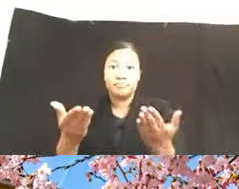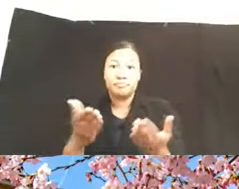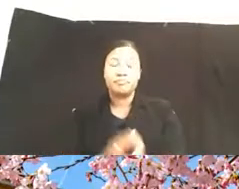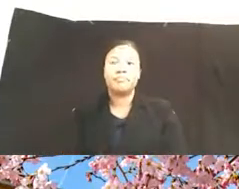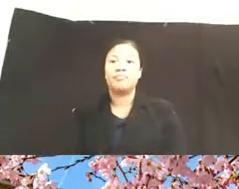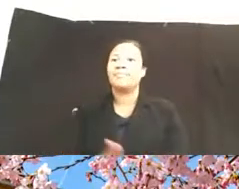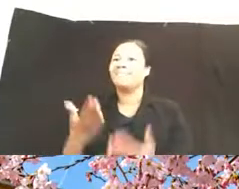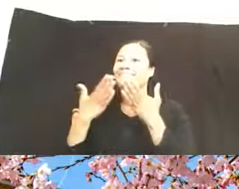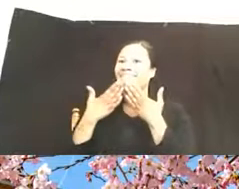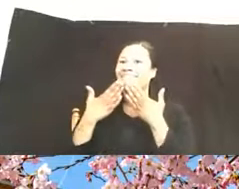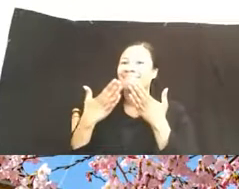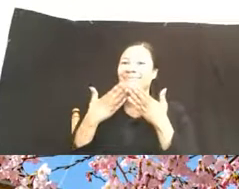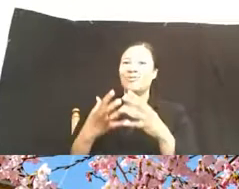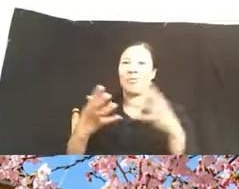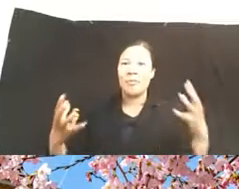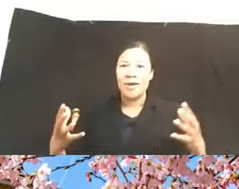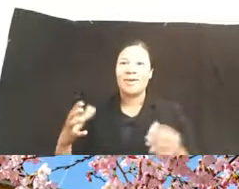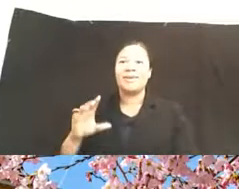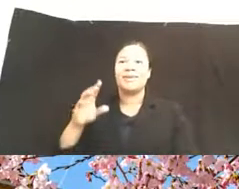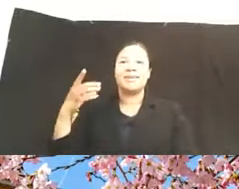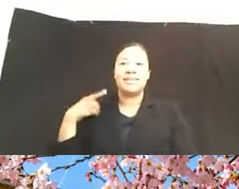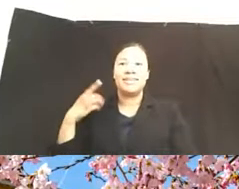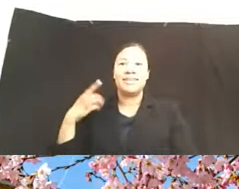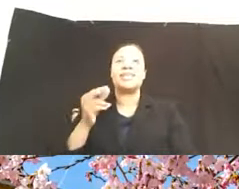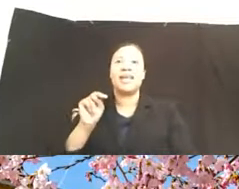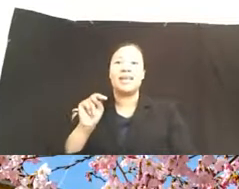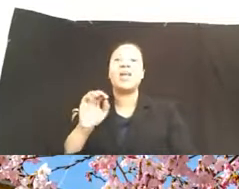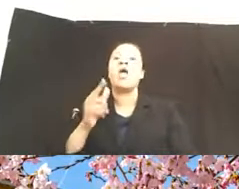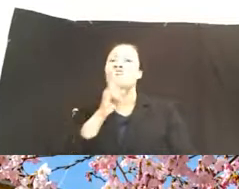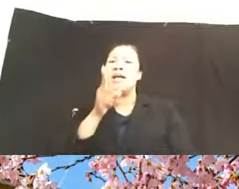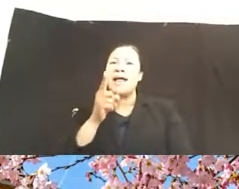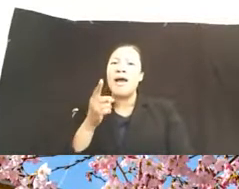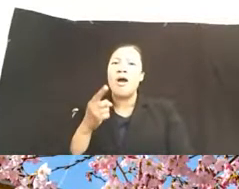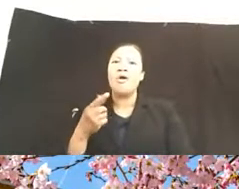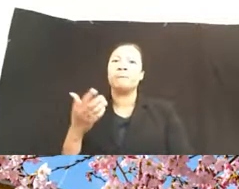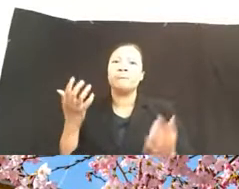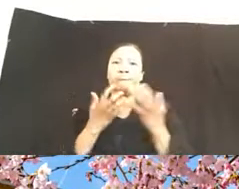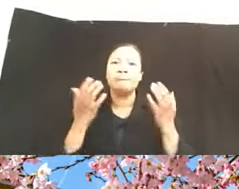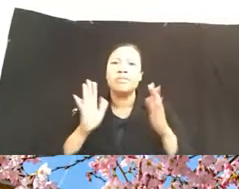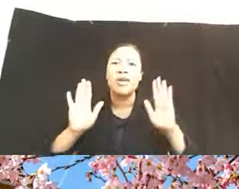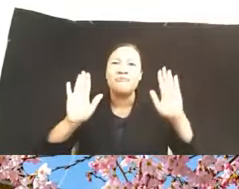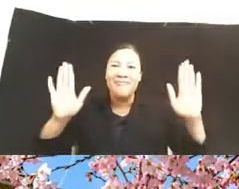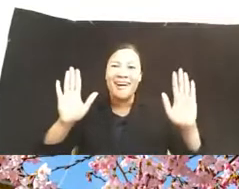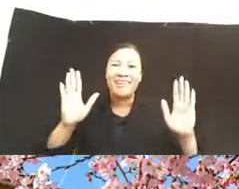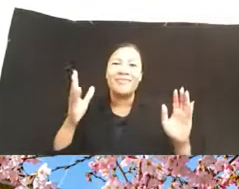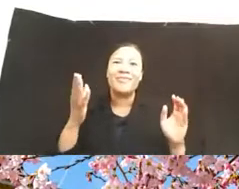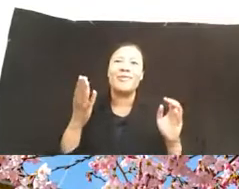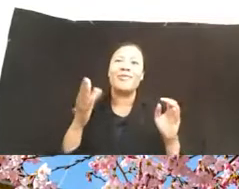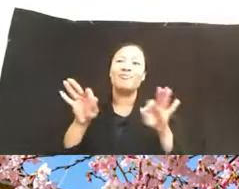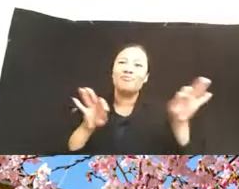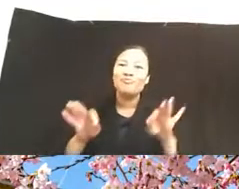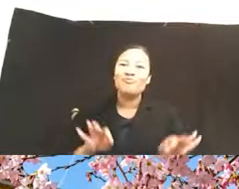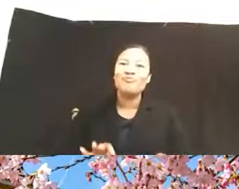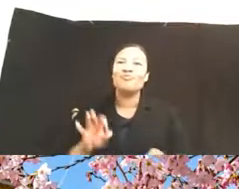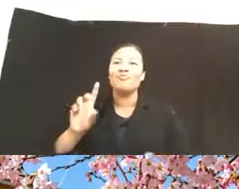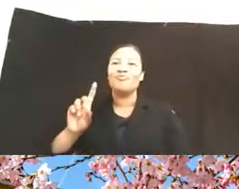Thank you so much, Dean Chin. That was really a wonderful kind of tour of a journey that Dr.